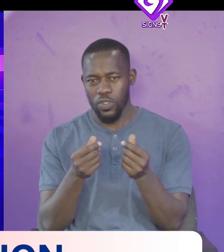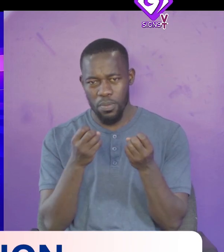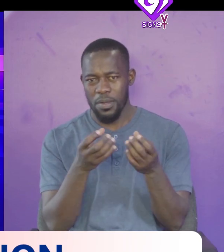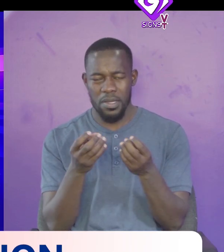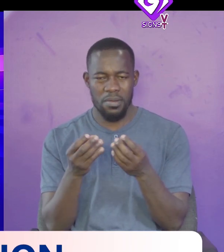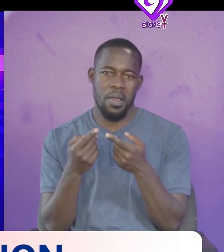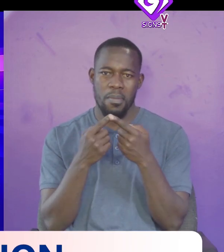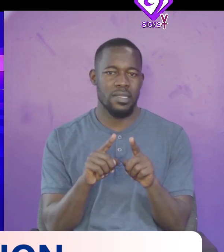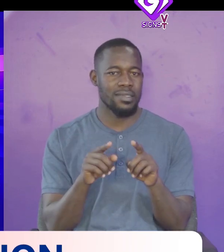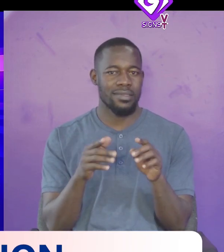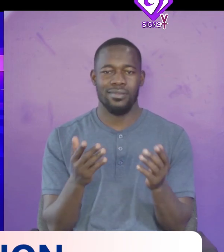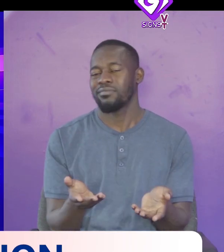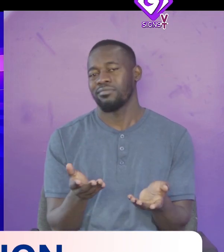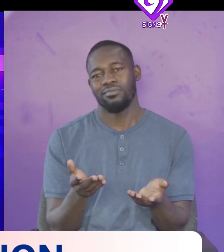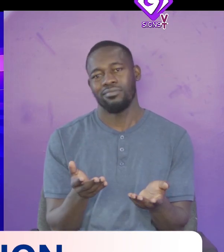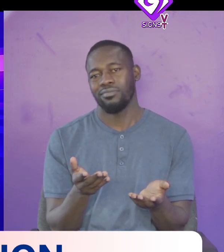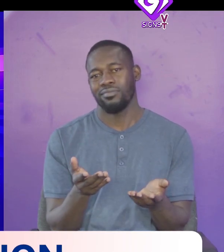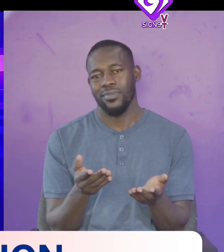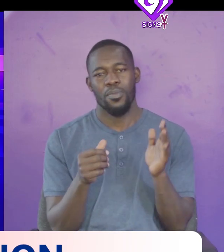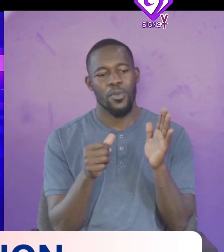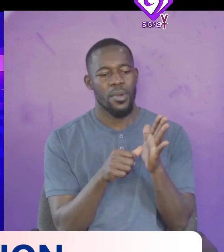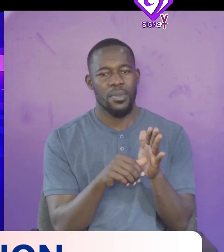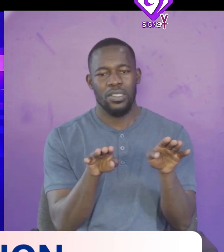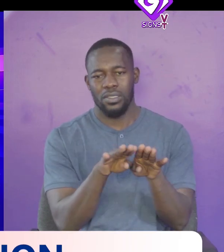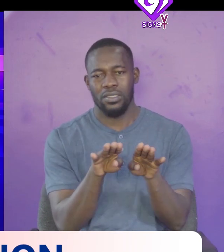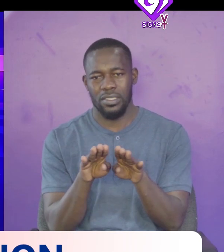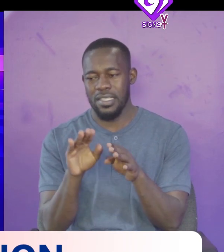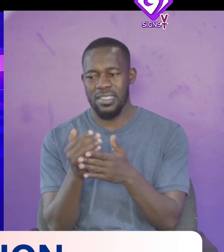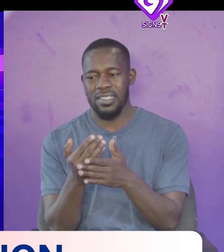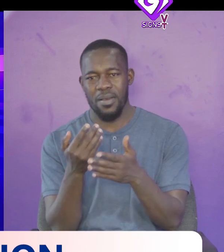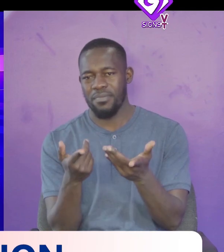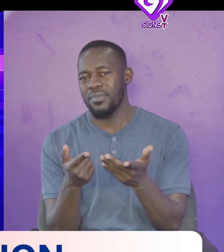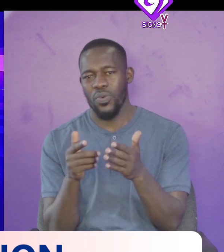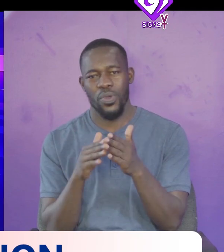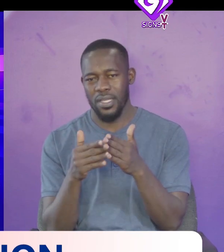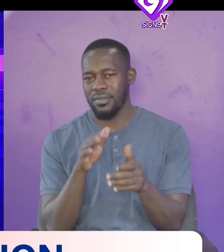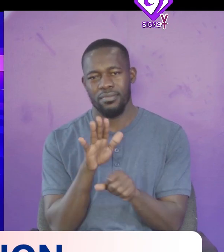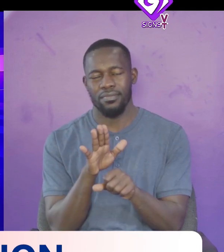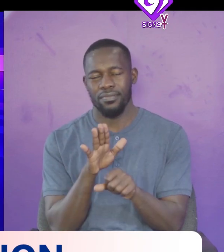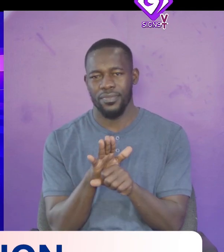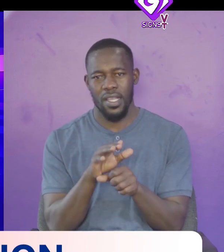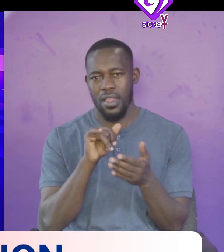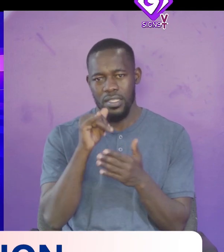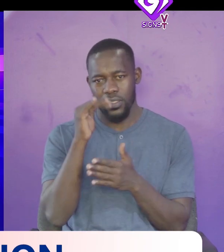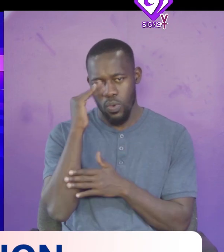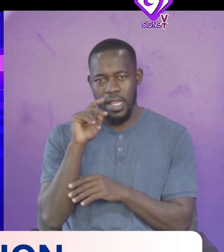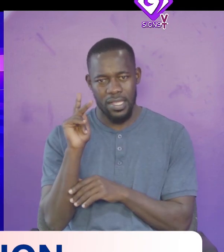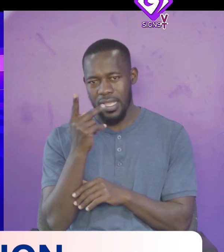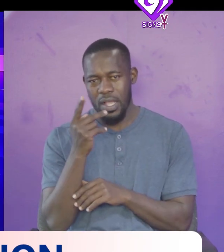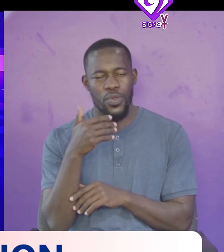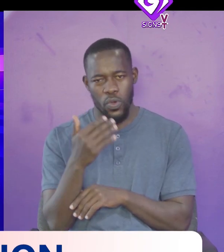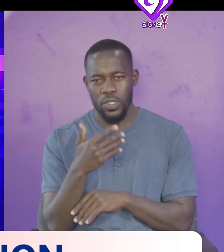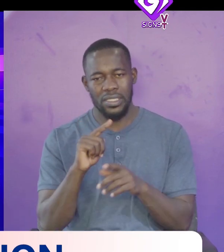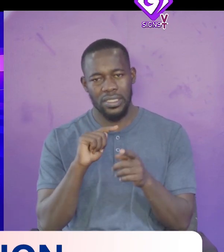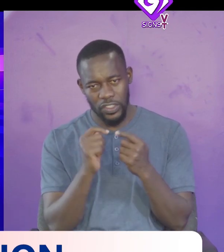apparently tulifunga ile shida, lakini zingine kuna mashimo mahali kila mahali. That is why by the Free Kenya we have an amendment.